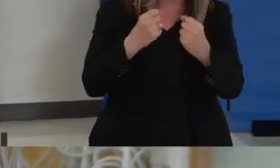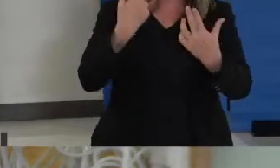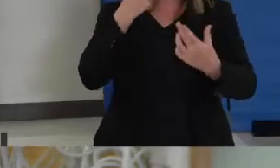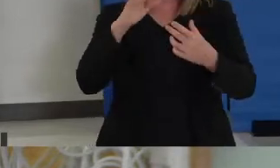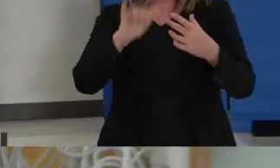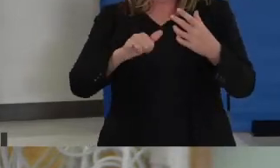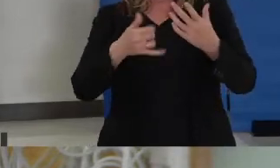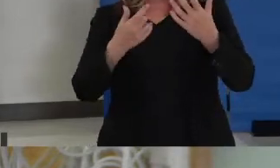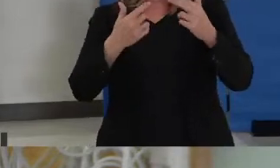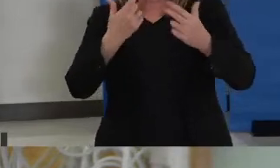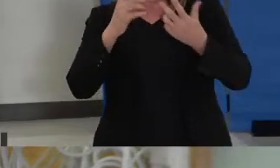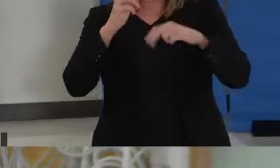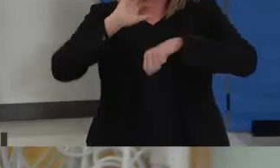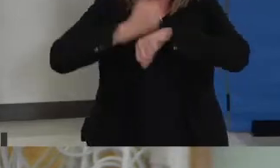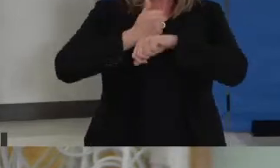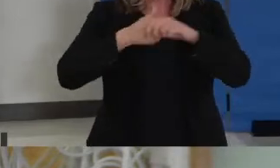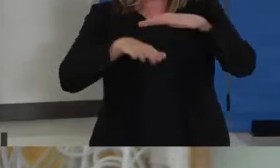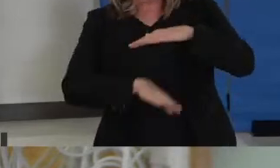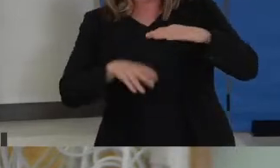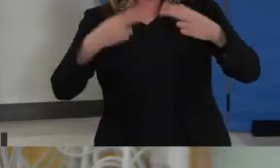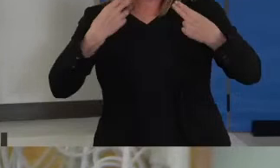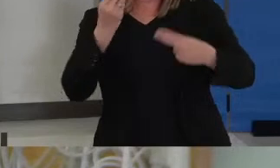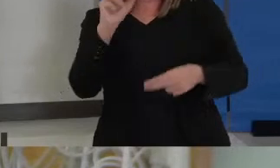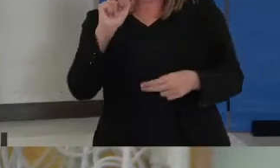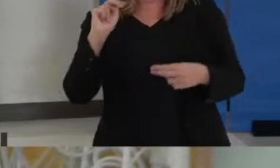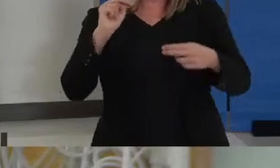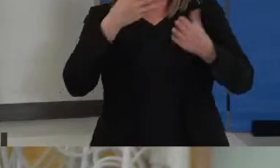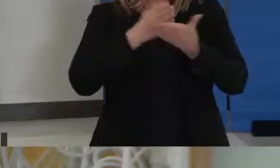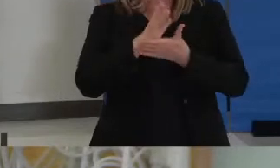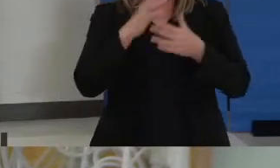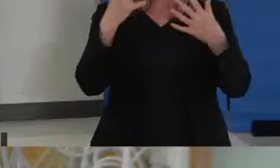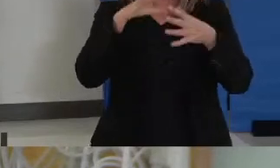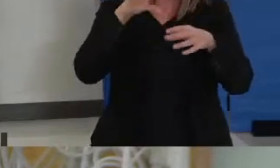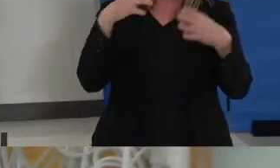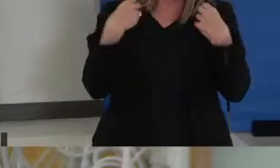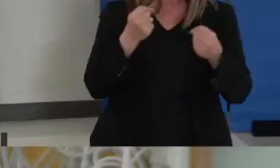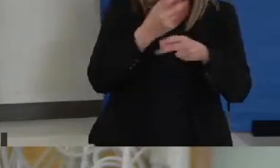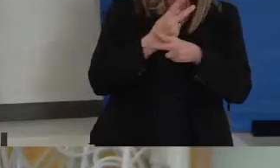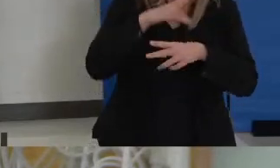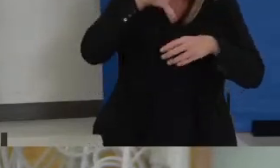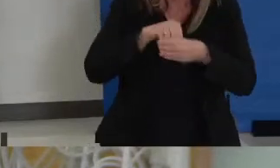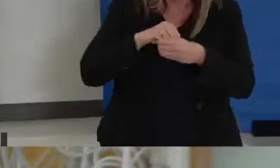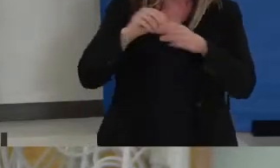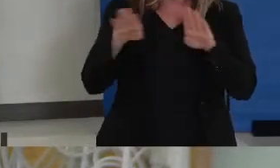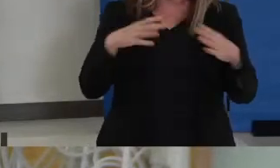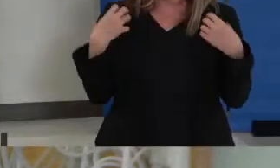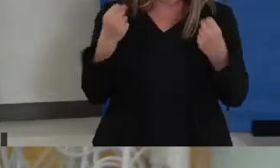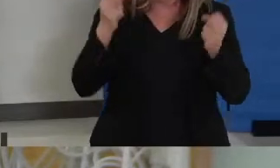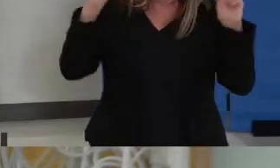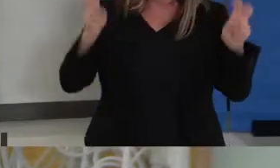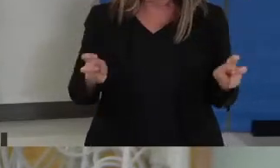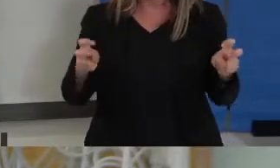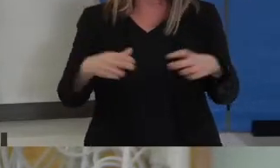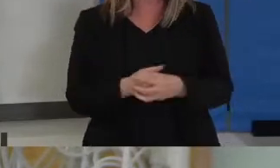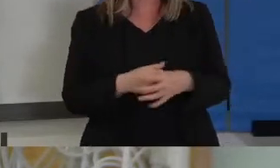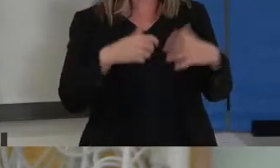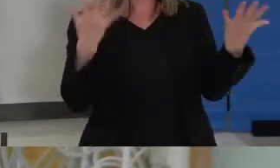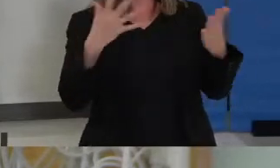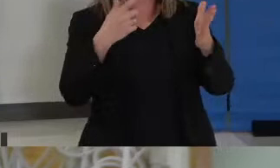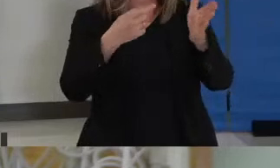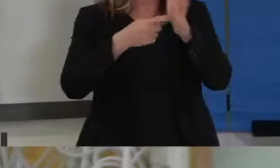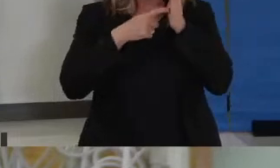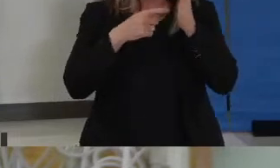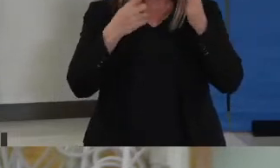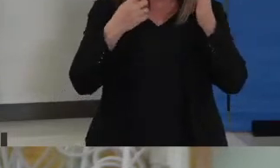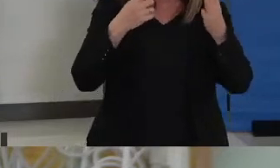right of health care. And when I say health care, I mean health care including behavioral health issues. To the extent these things call for counties to